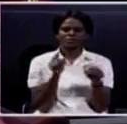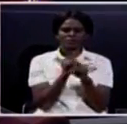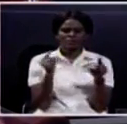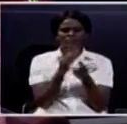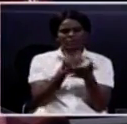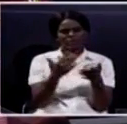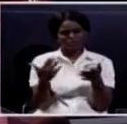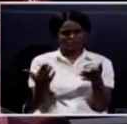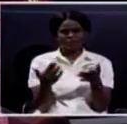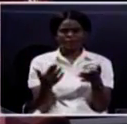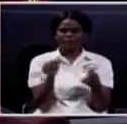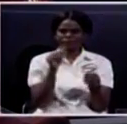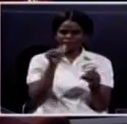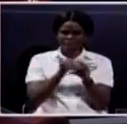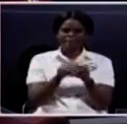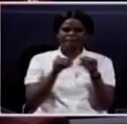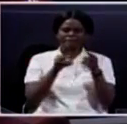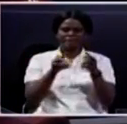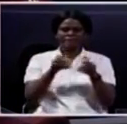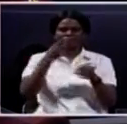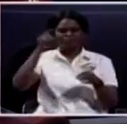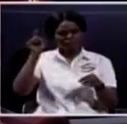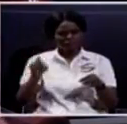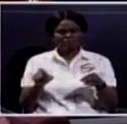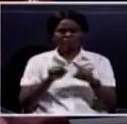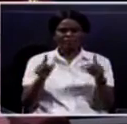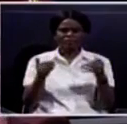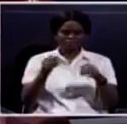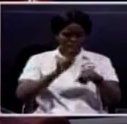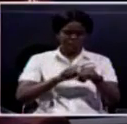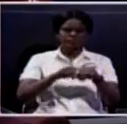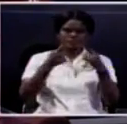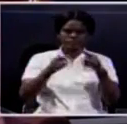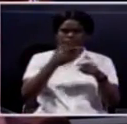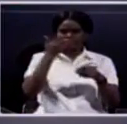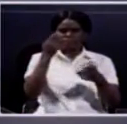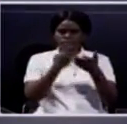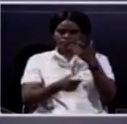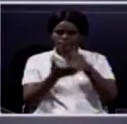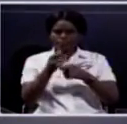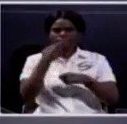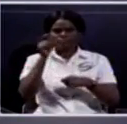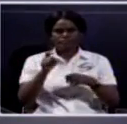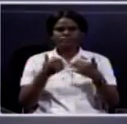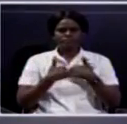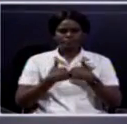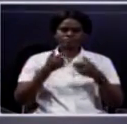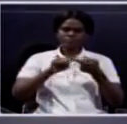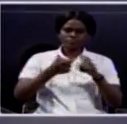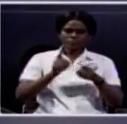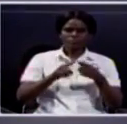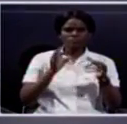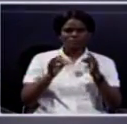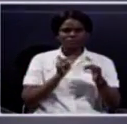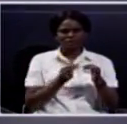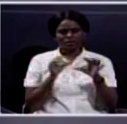will happen in that direction due to compelling demands, but time must come when you must reconcile both ends. That, friends, if we did this, where would we